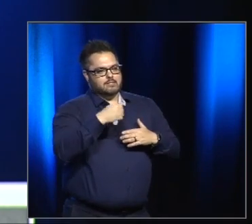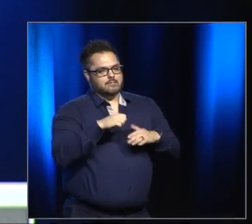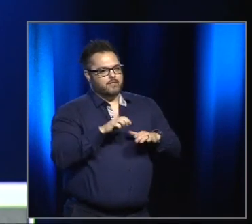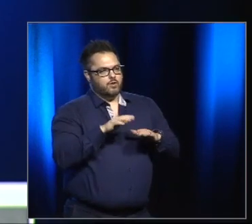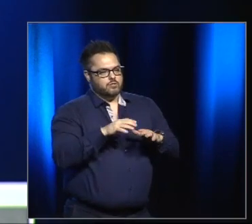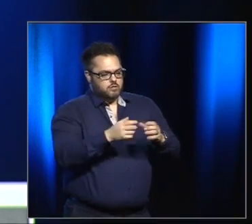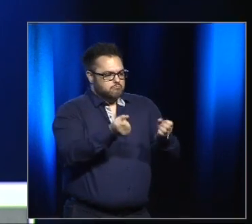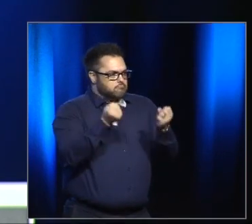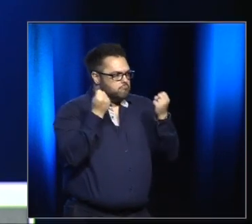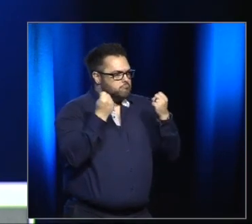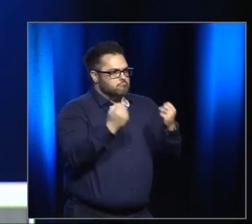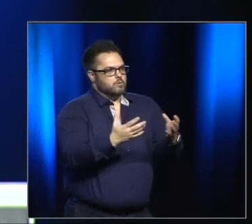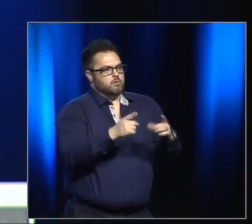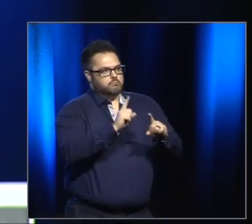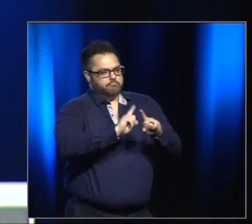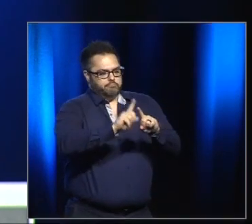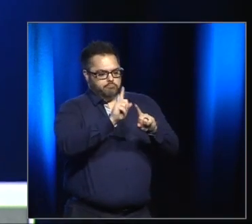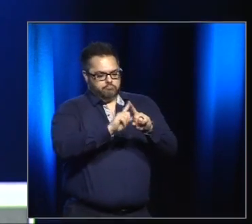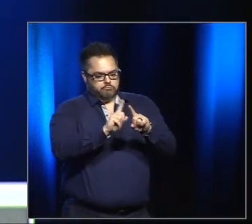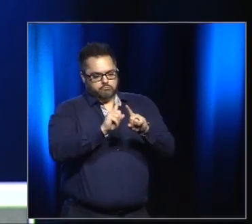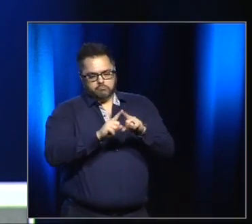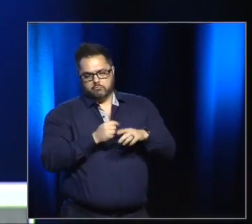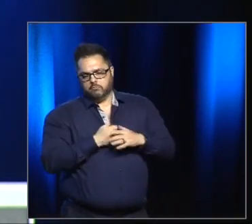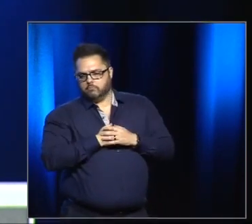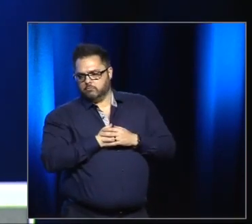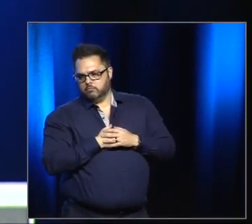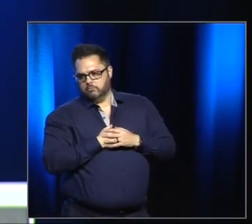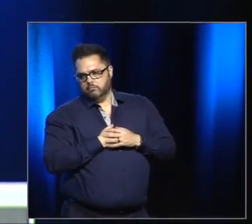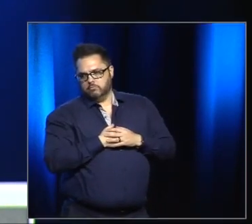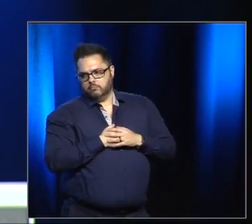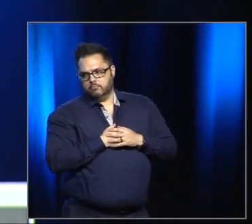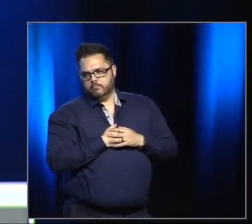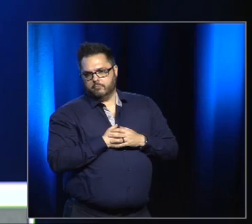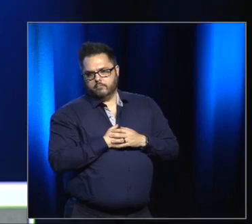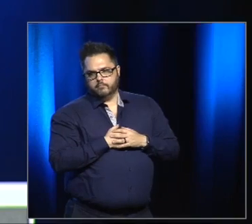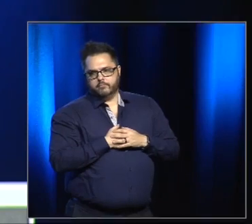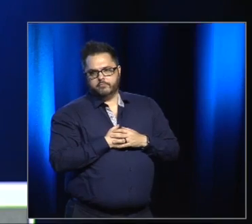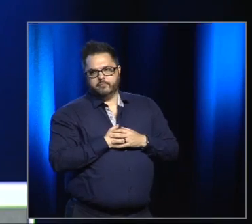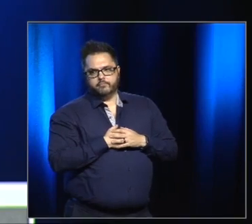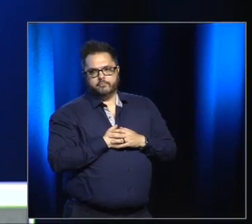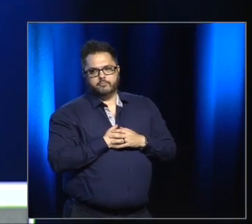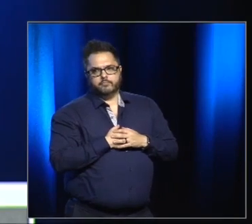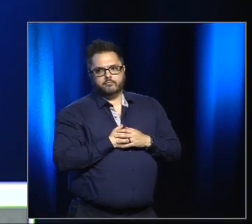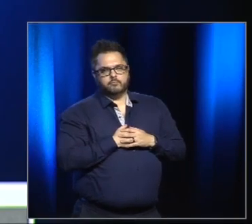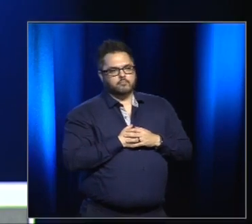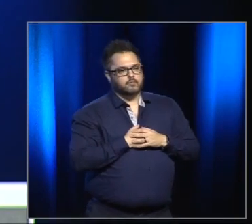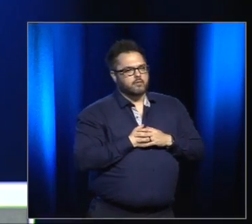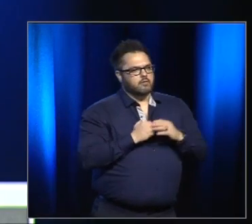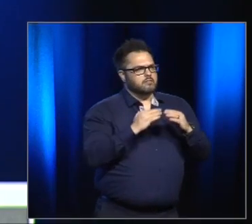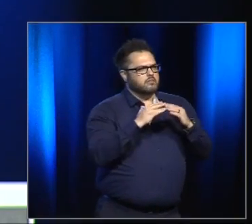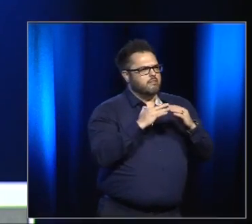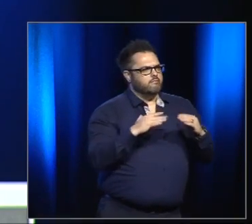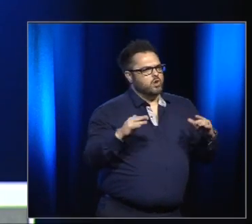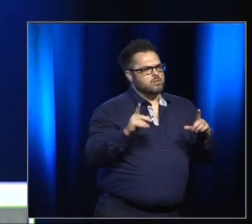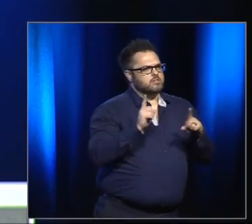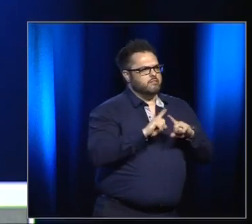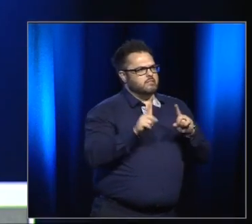life. There's an enormous diversity of organisms that